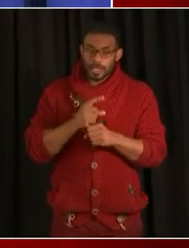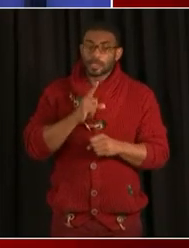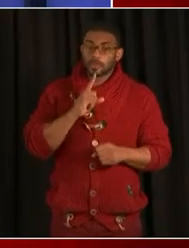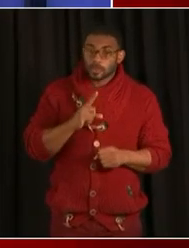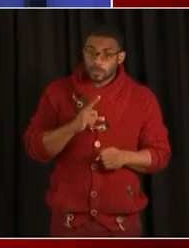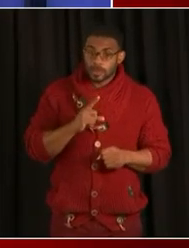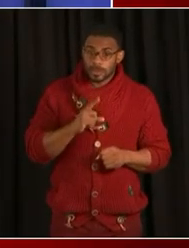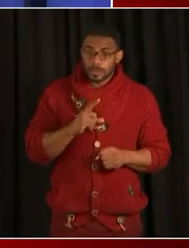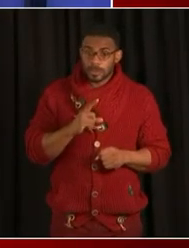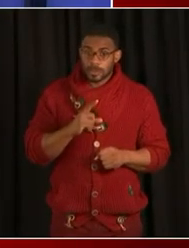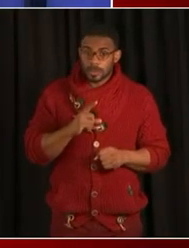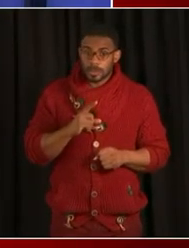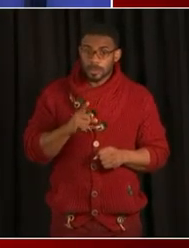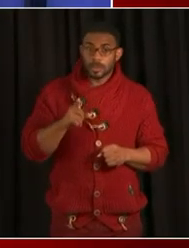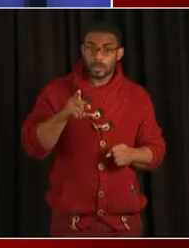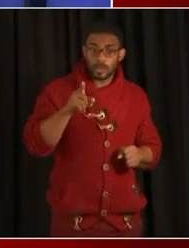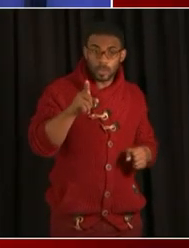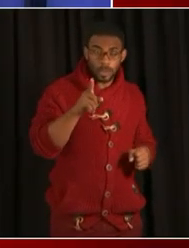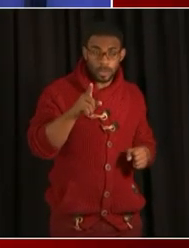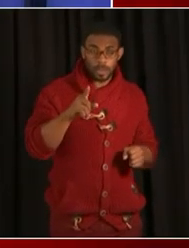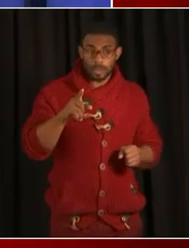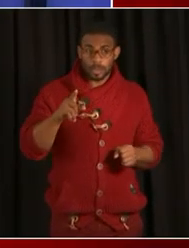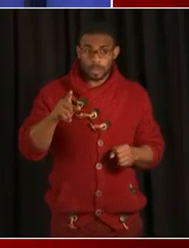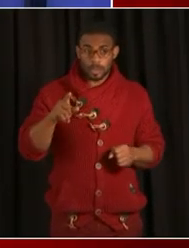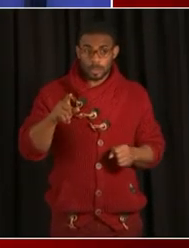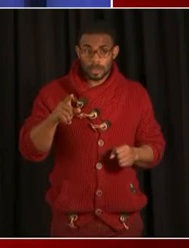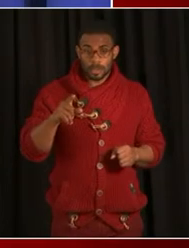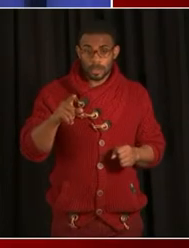make sure you're up to